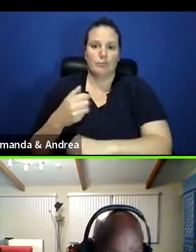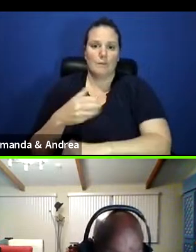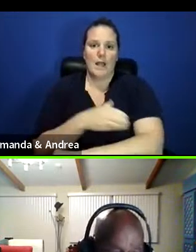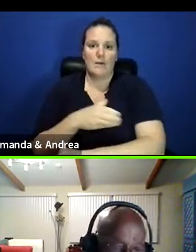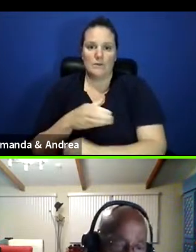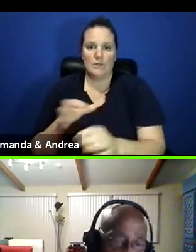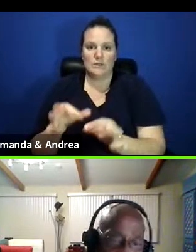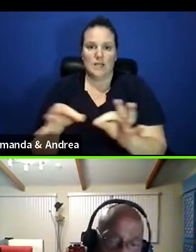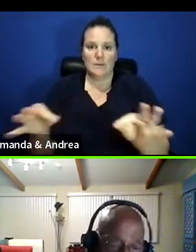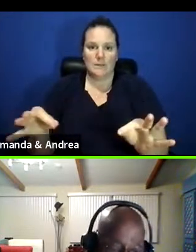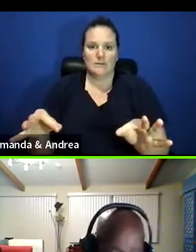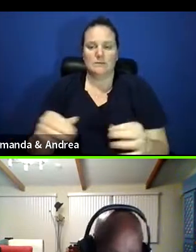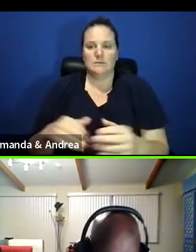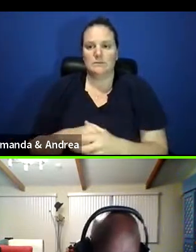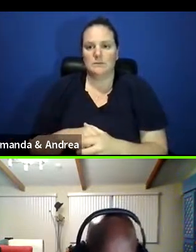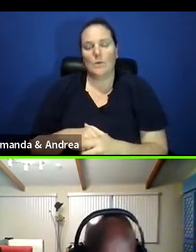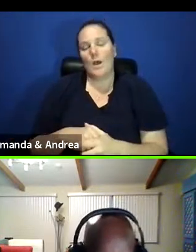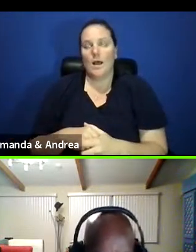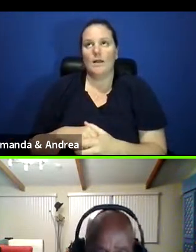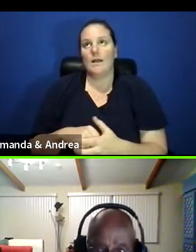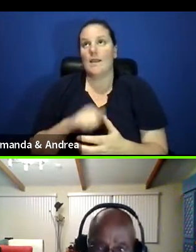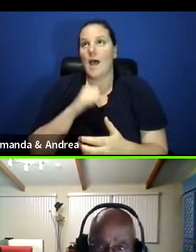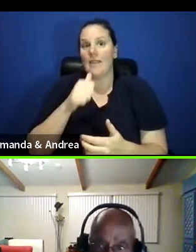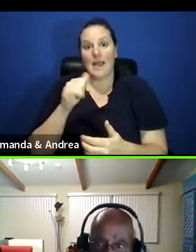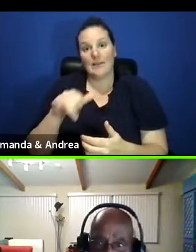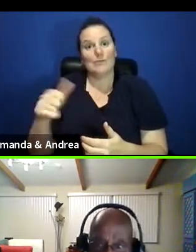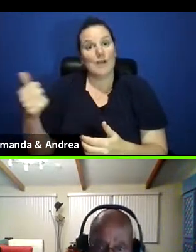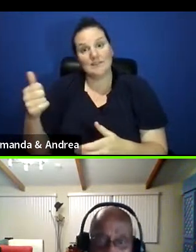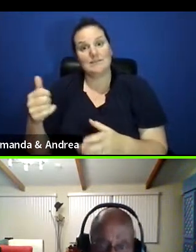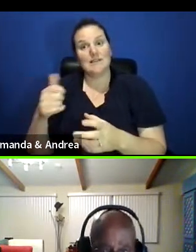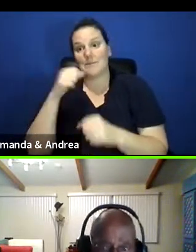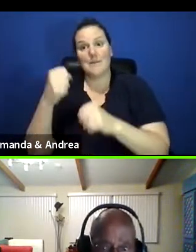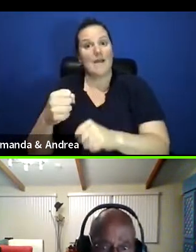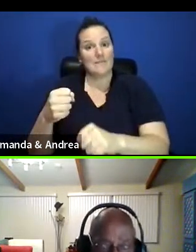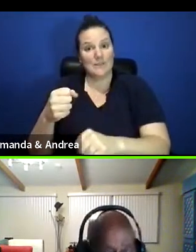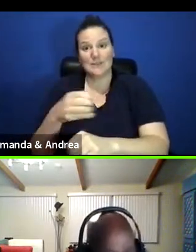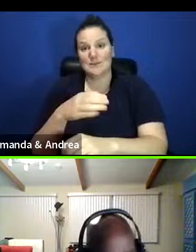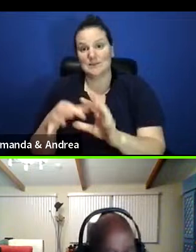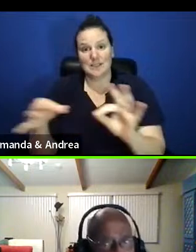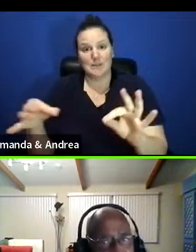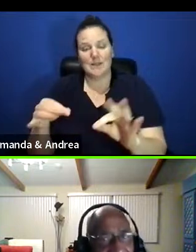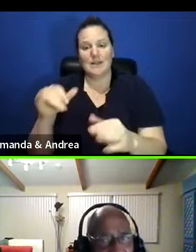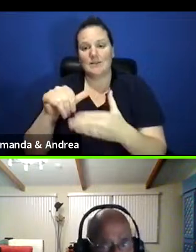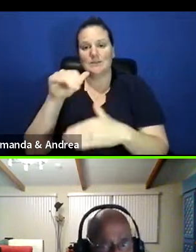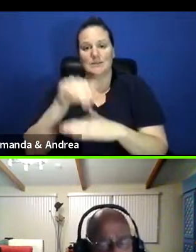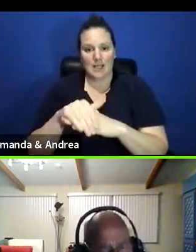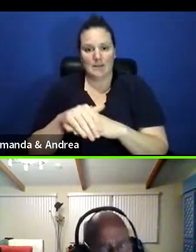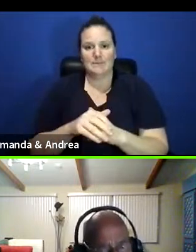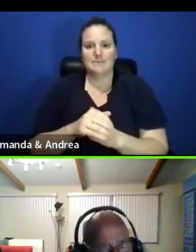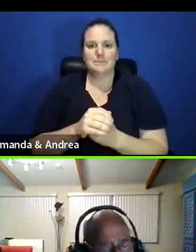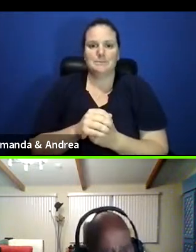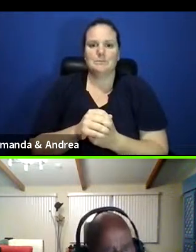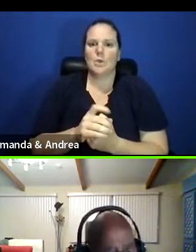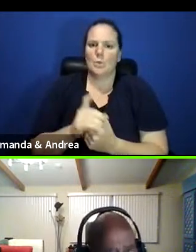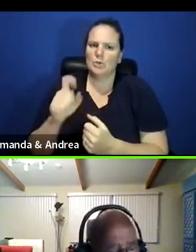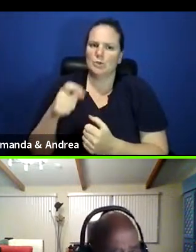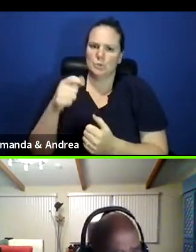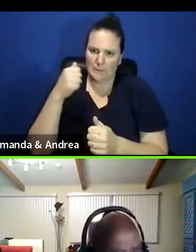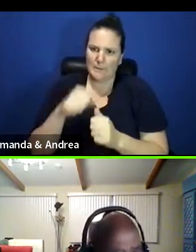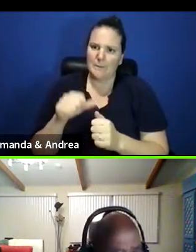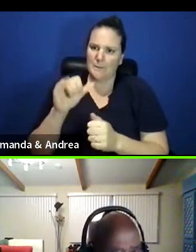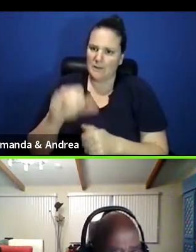statements. Not that the rest of you didn't make powerful statements, but that's one of the most powerful statements and we should remember